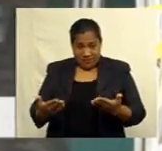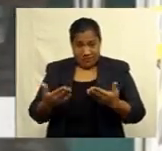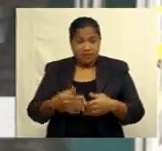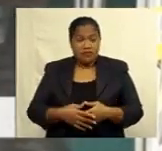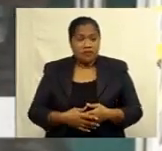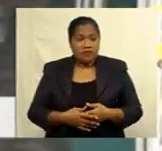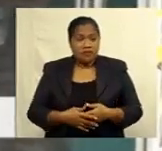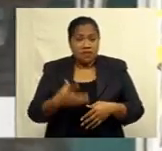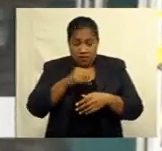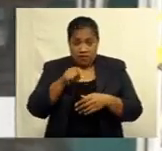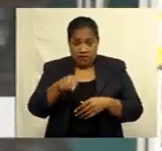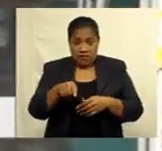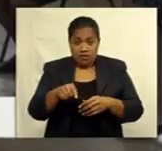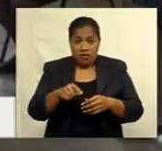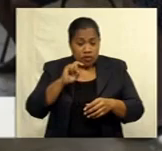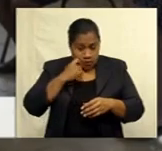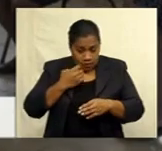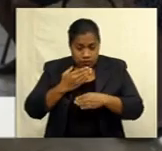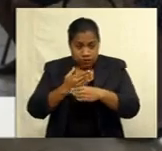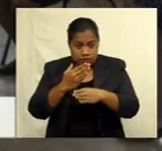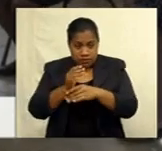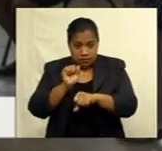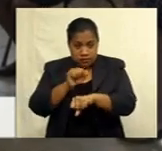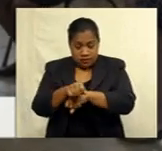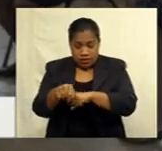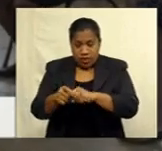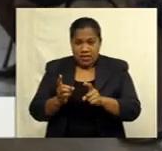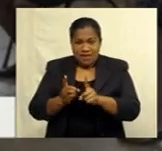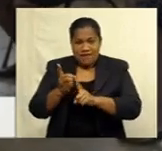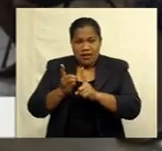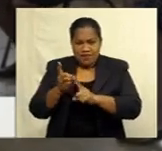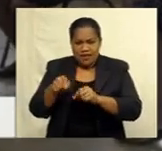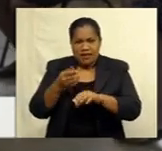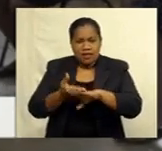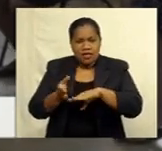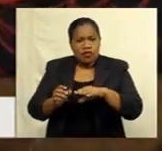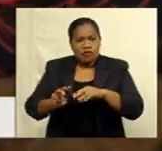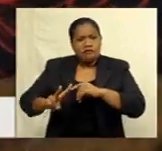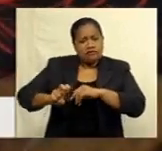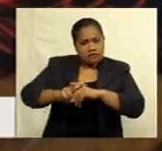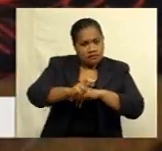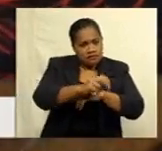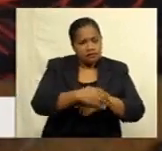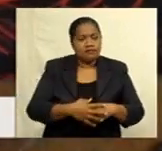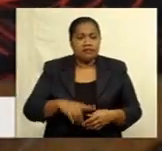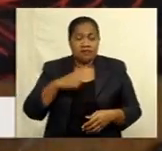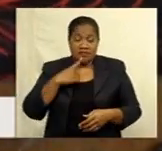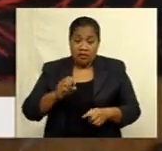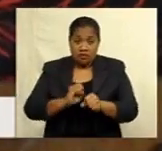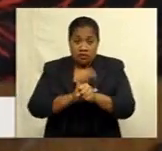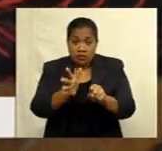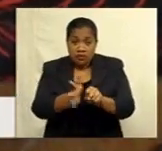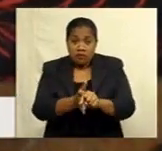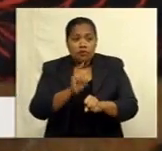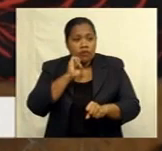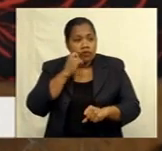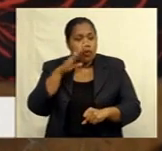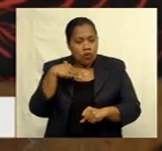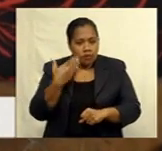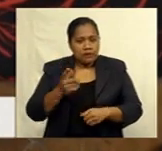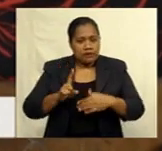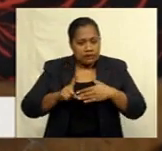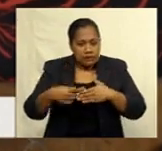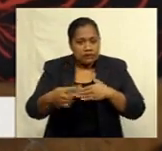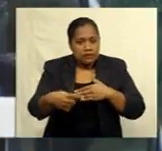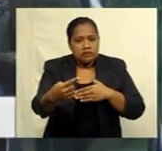work against these developing new variants. It adds that the efficacy of the COVID treatments will always be an ongoing trial